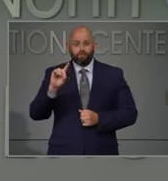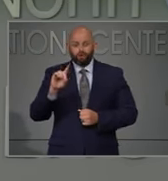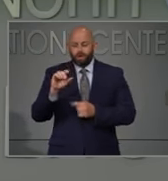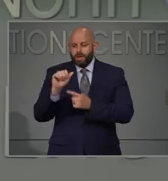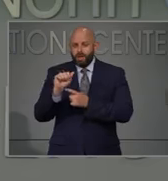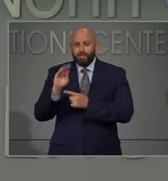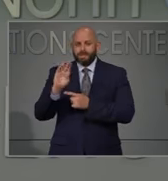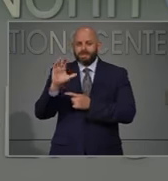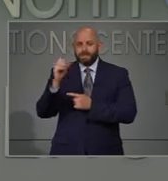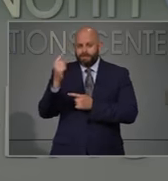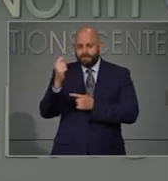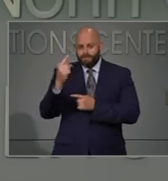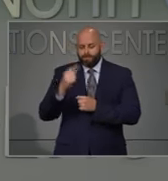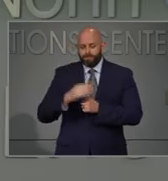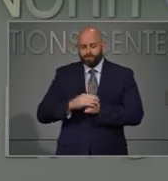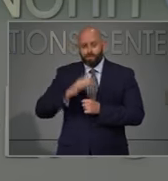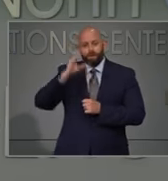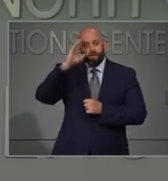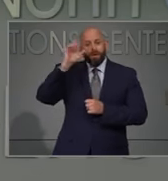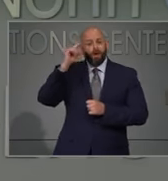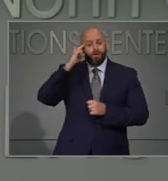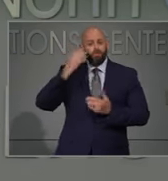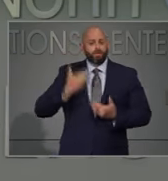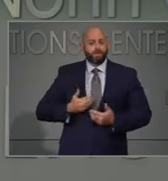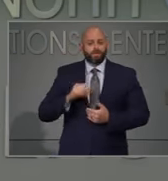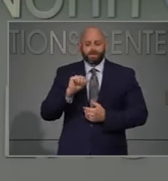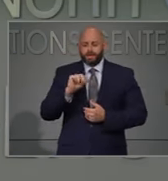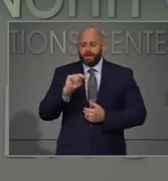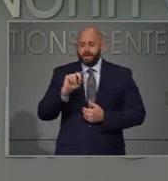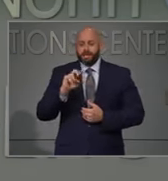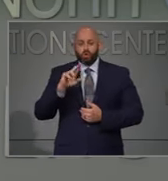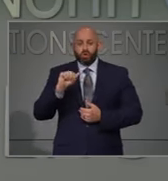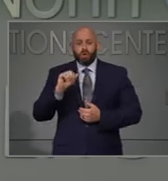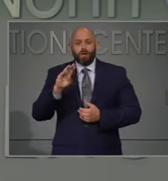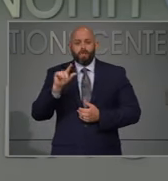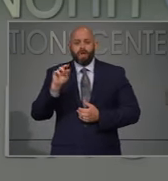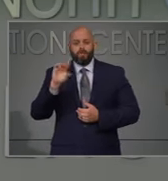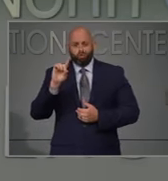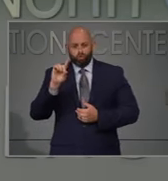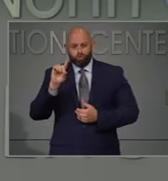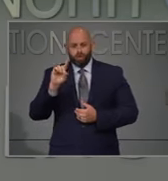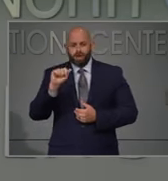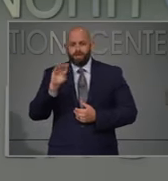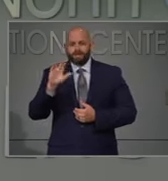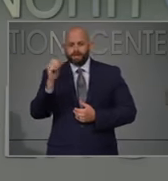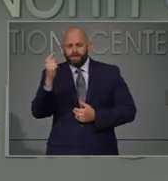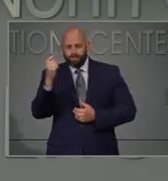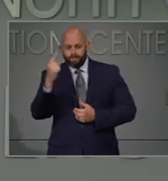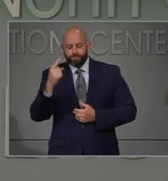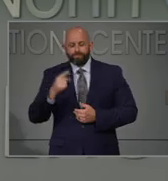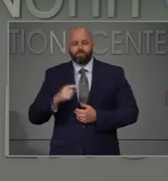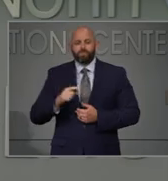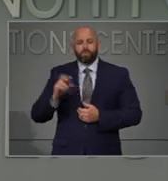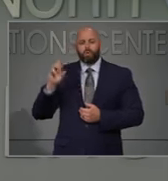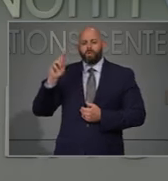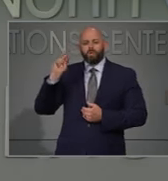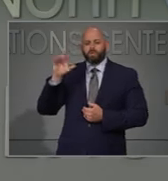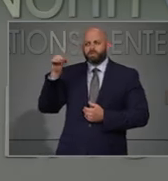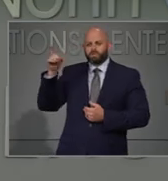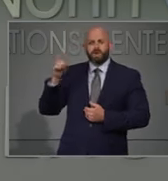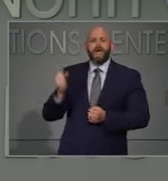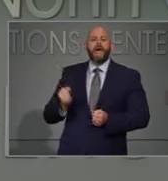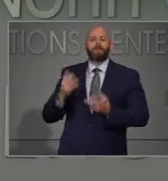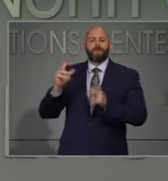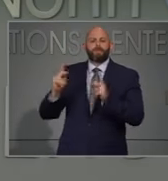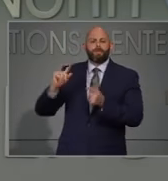Hi, Governor. It's Andrea Blanford with ABC 11. A follow-up quickly to the RNC. What is the number of attendees that you